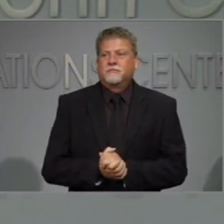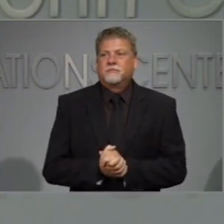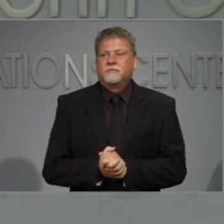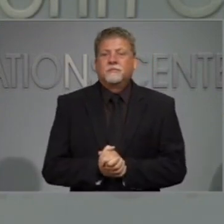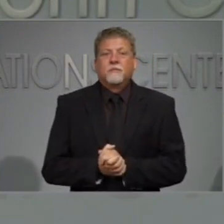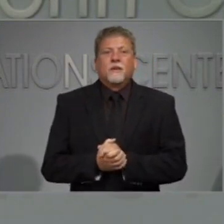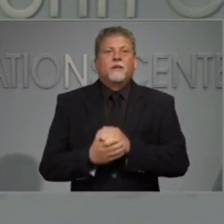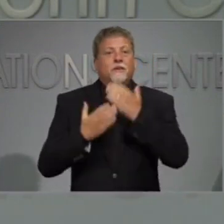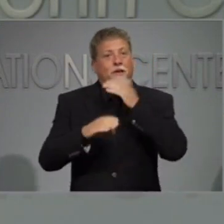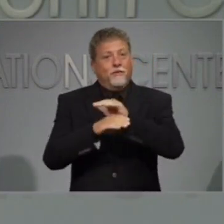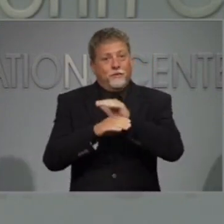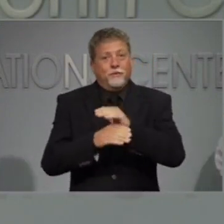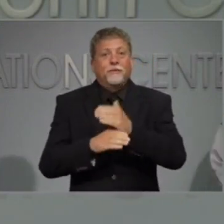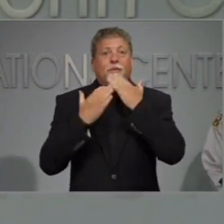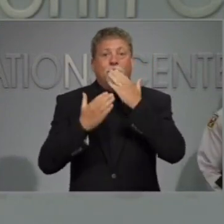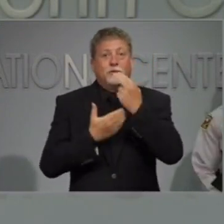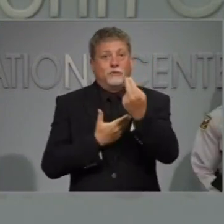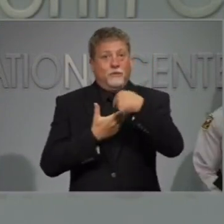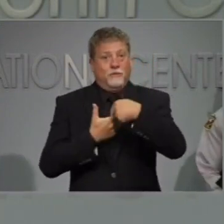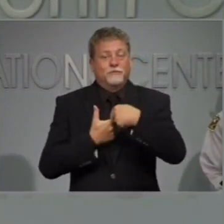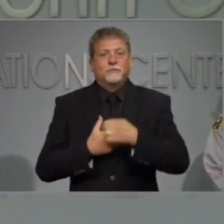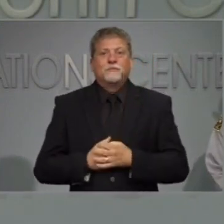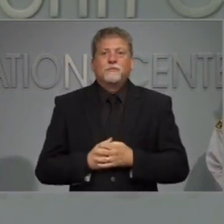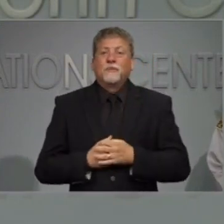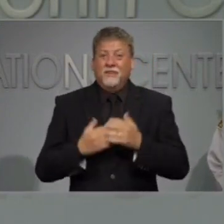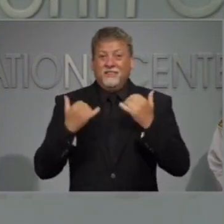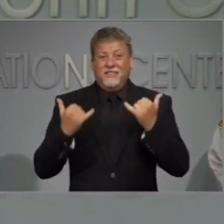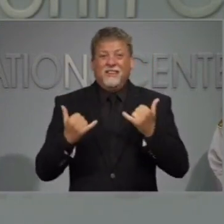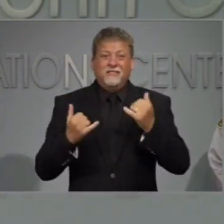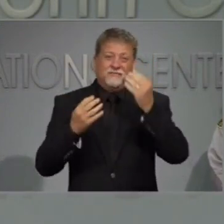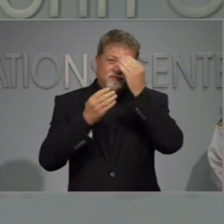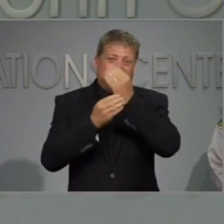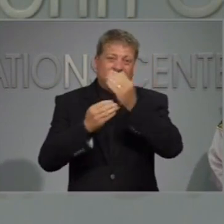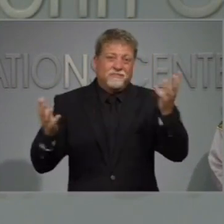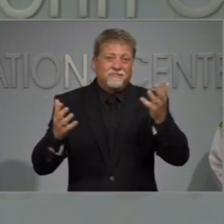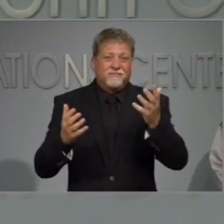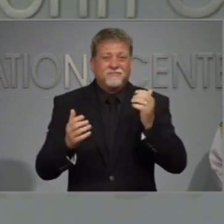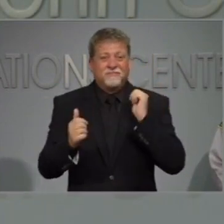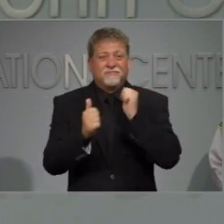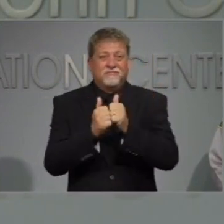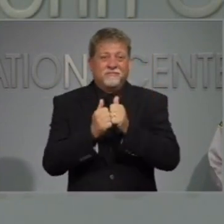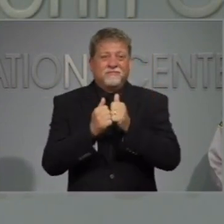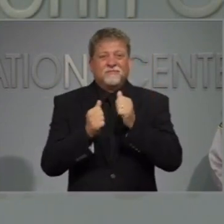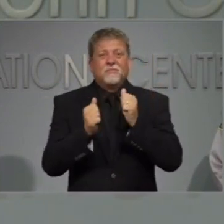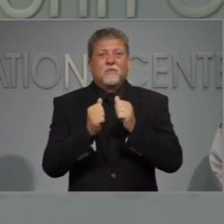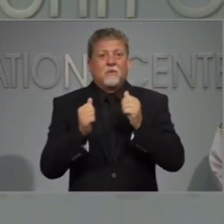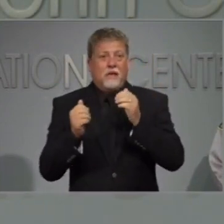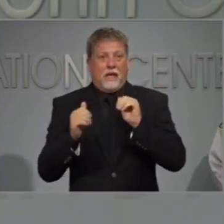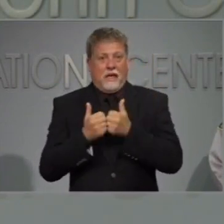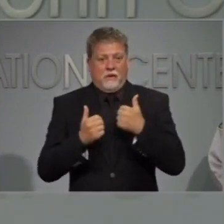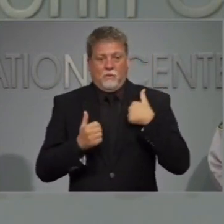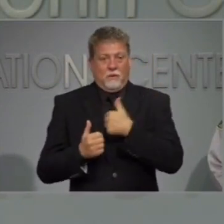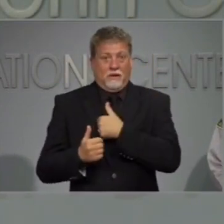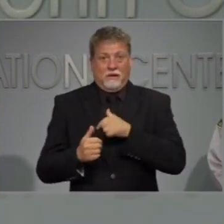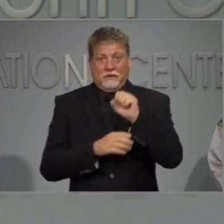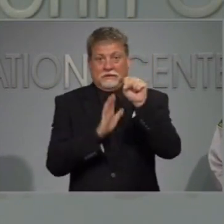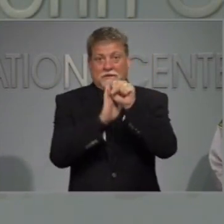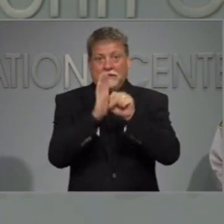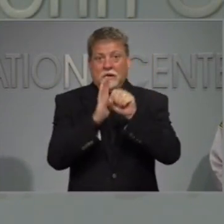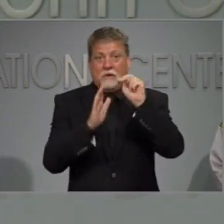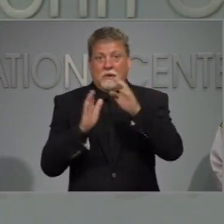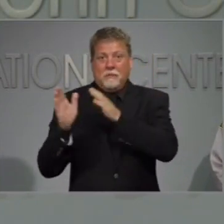state prepares to be impacted by Hurricane Isaias Monday. The state discussed shelter plans during a press conference